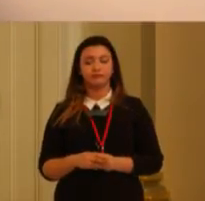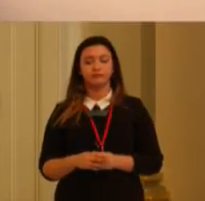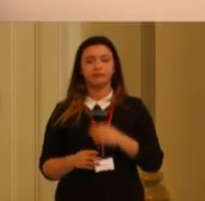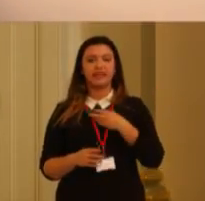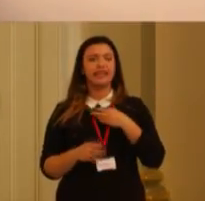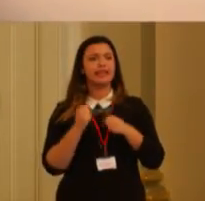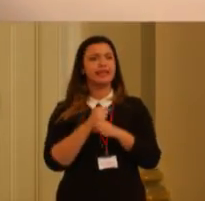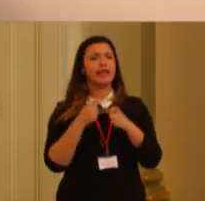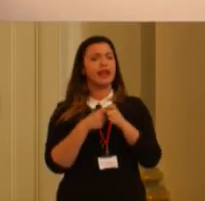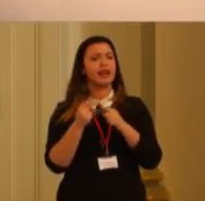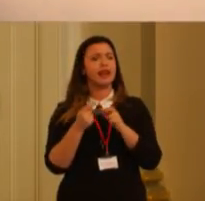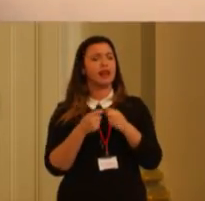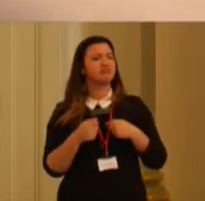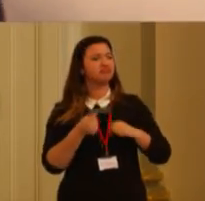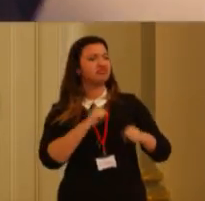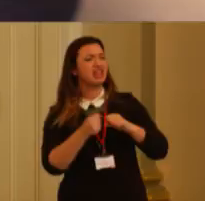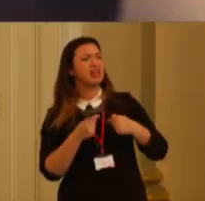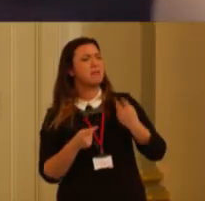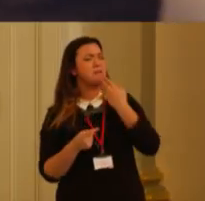you. Tension,